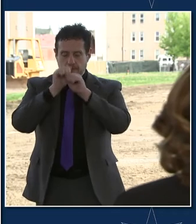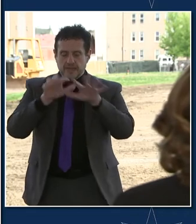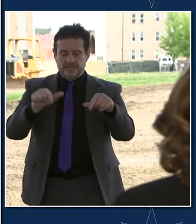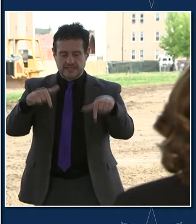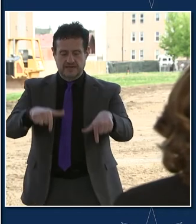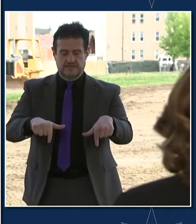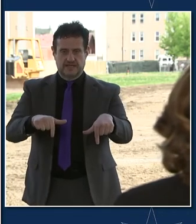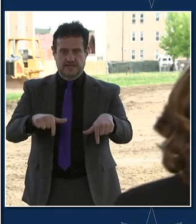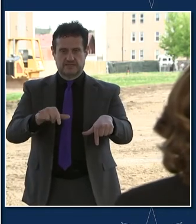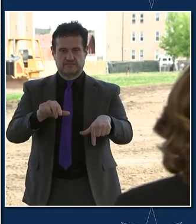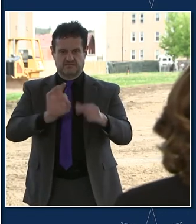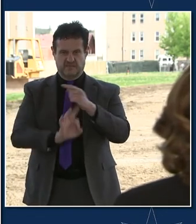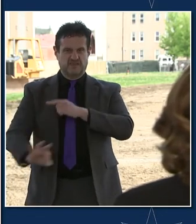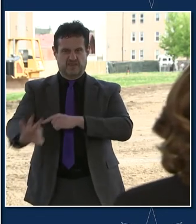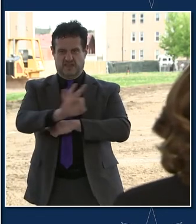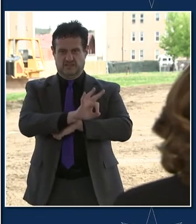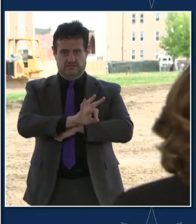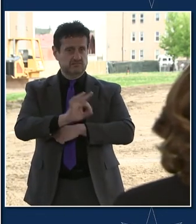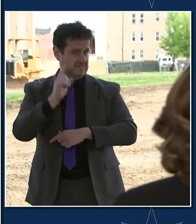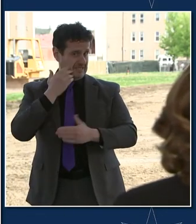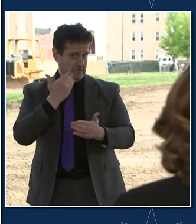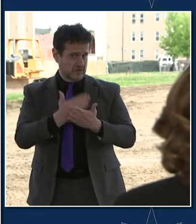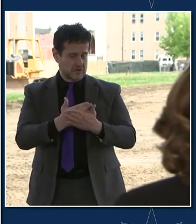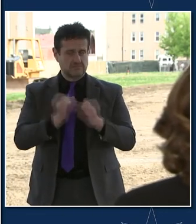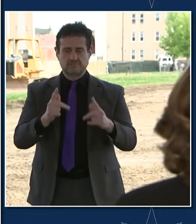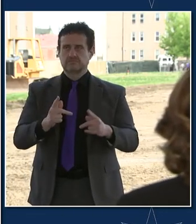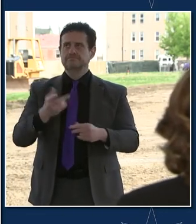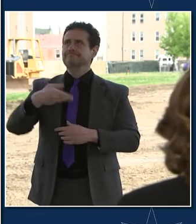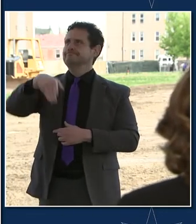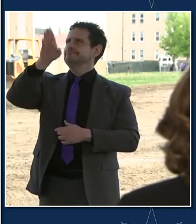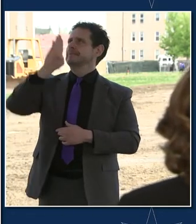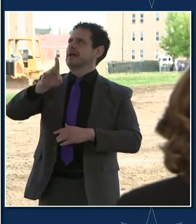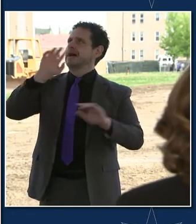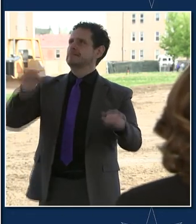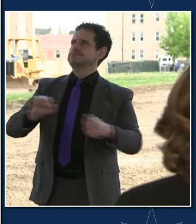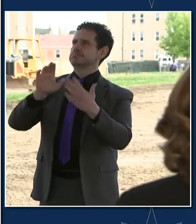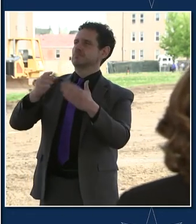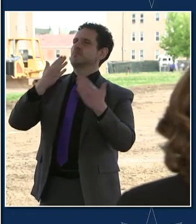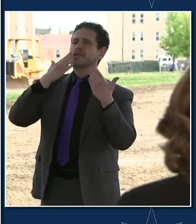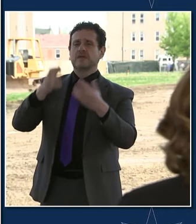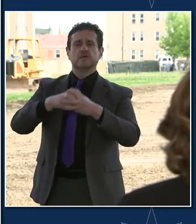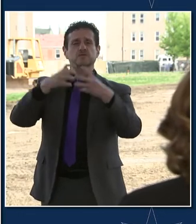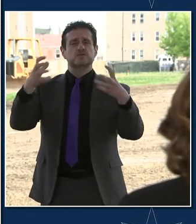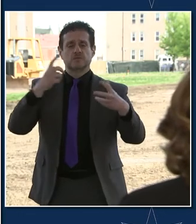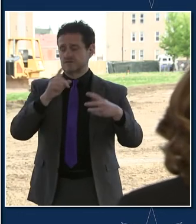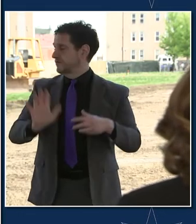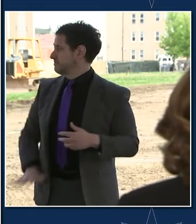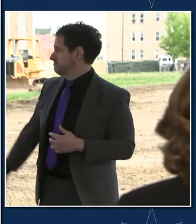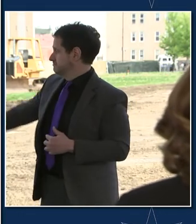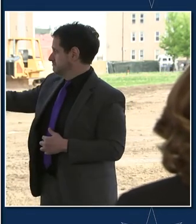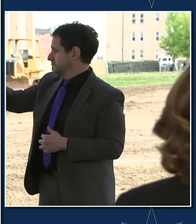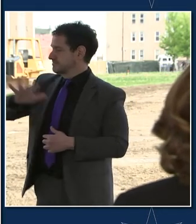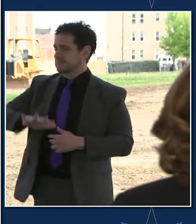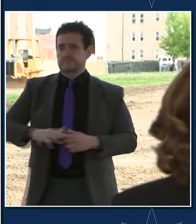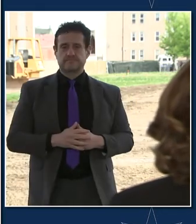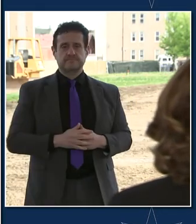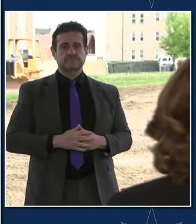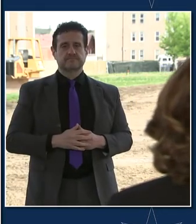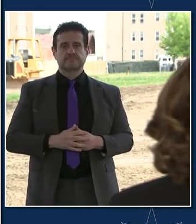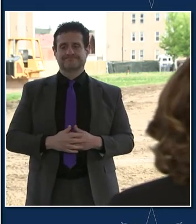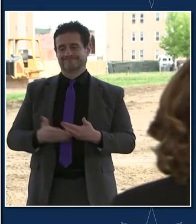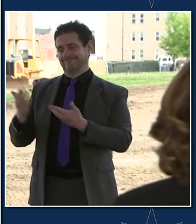sound good? Yes. Let's do it. God, we come before you and we thank you so much for this space. This